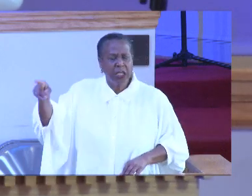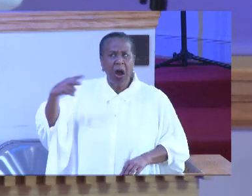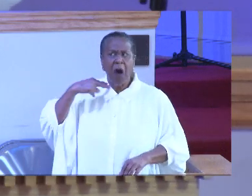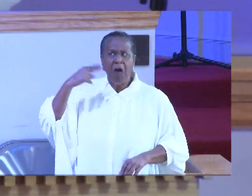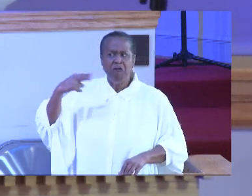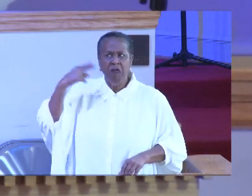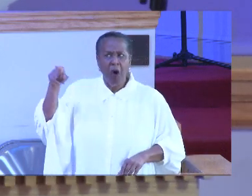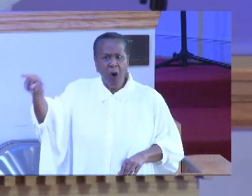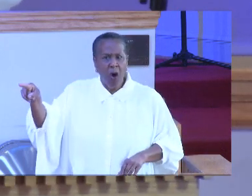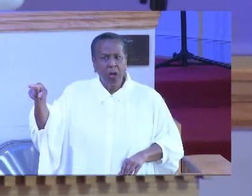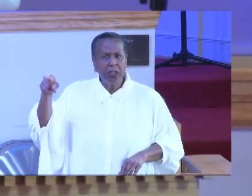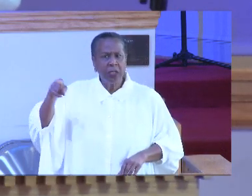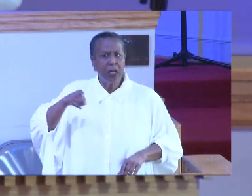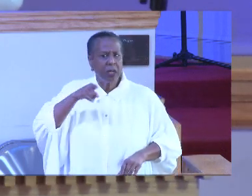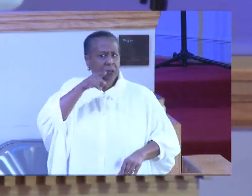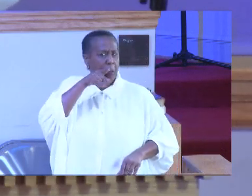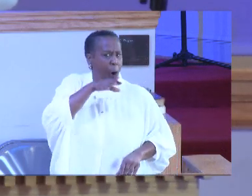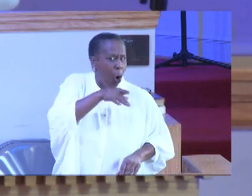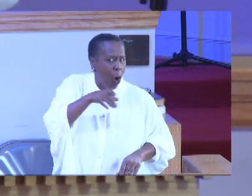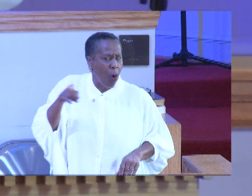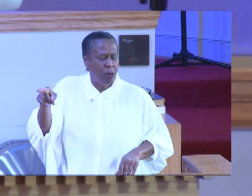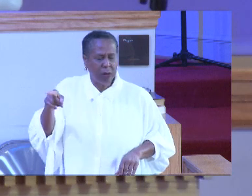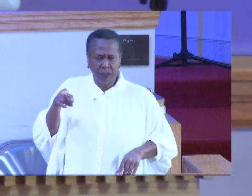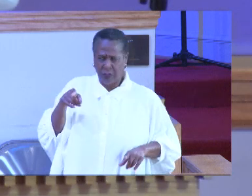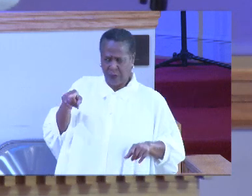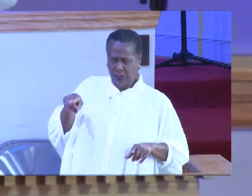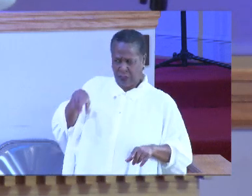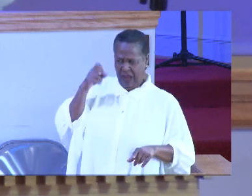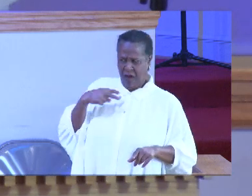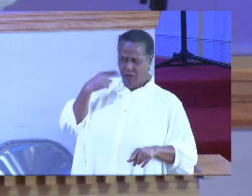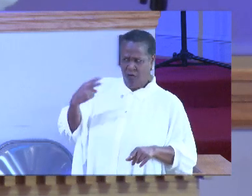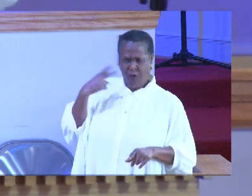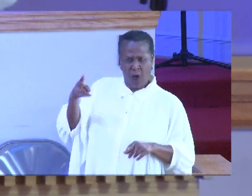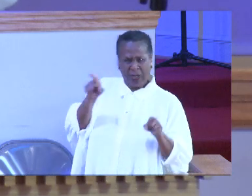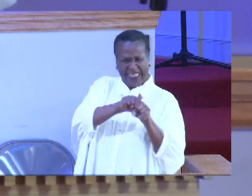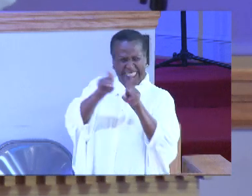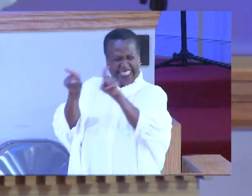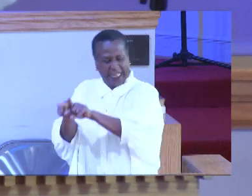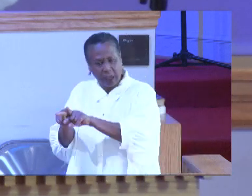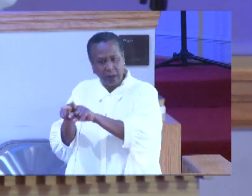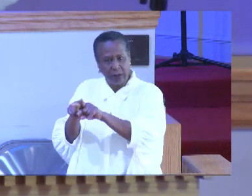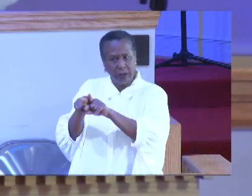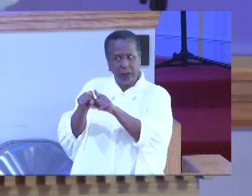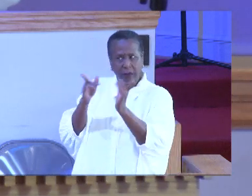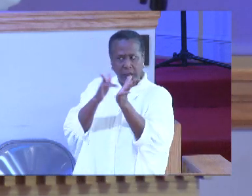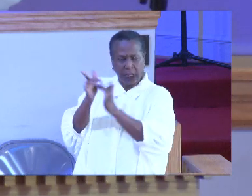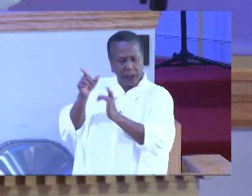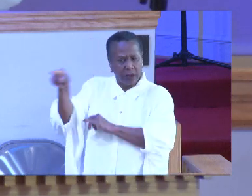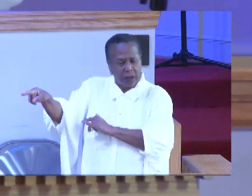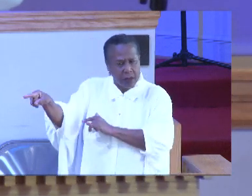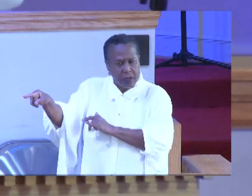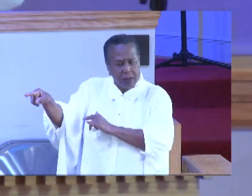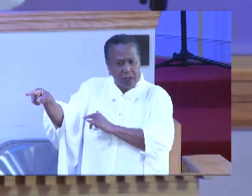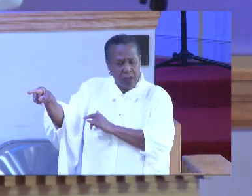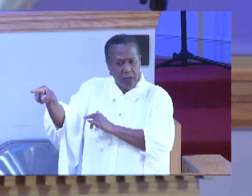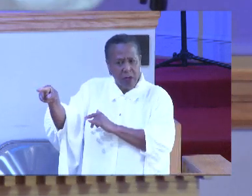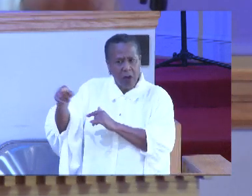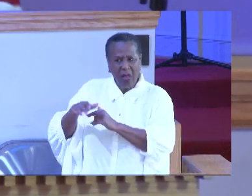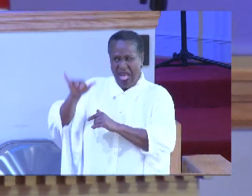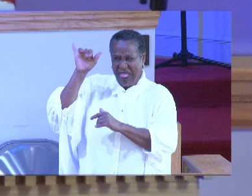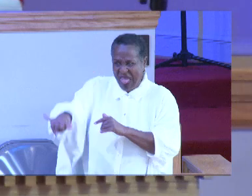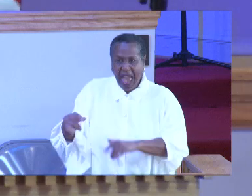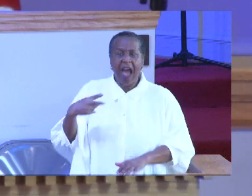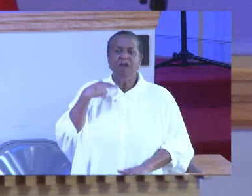that when it spoke, light began to dance across the dark night of creation.